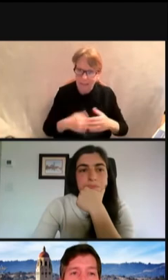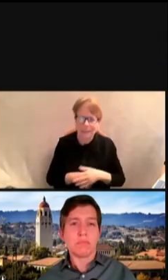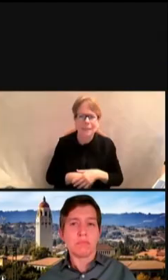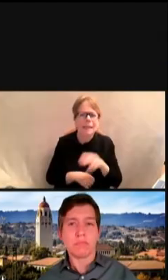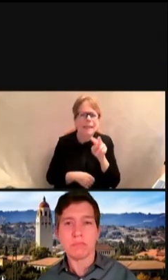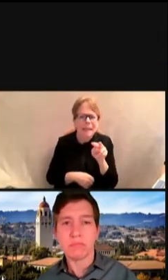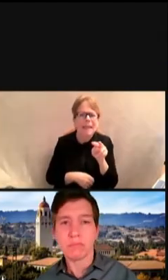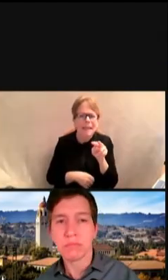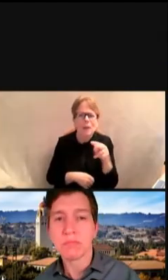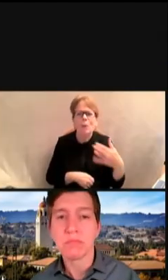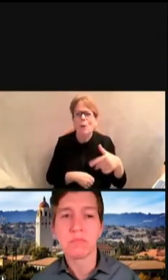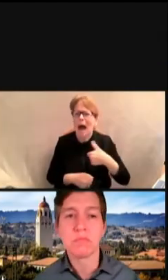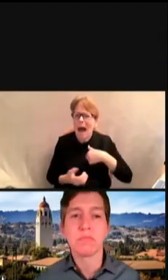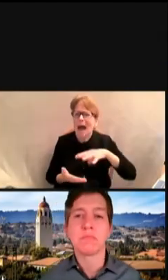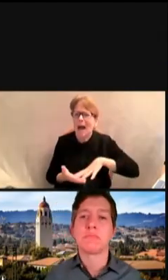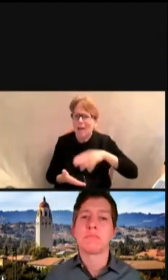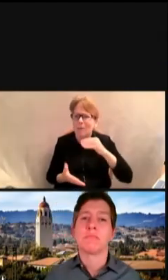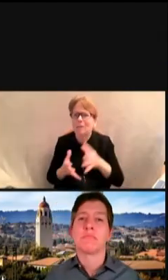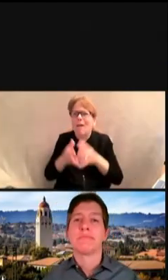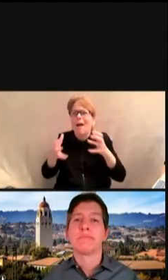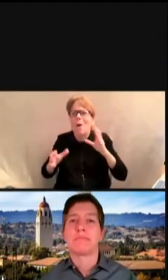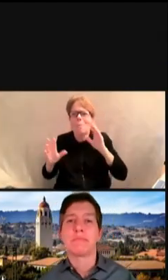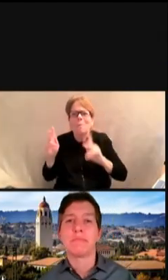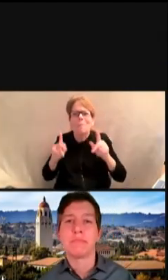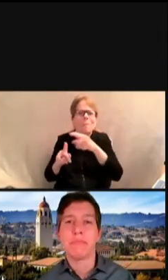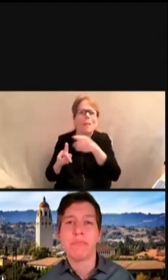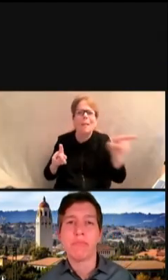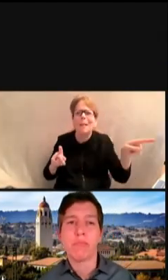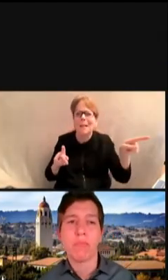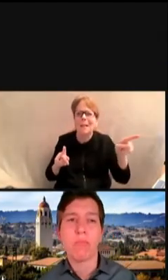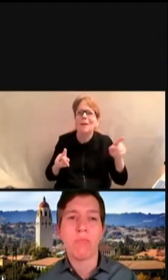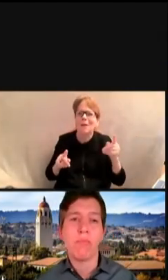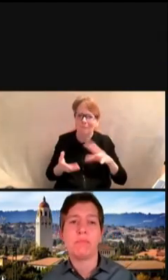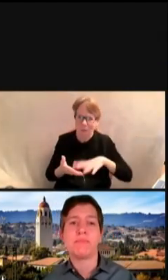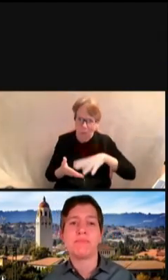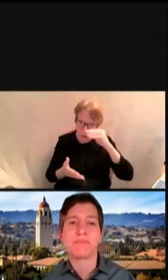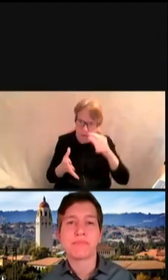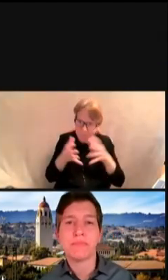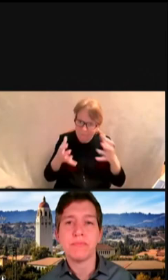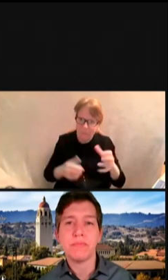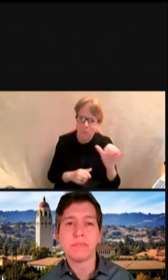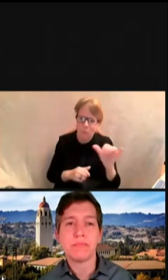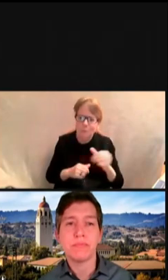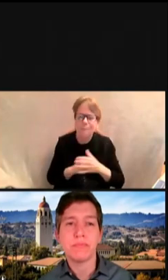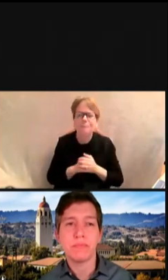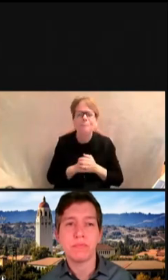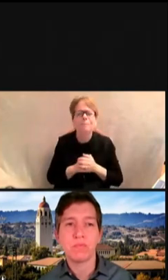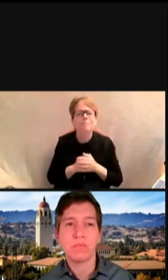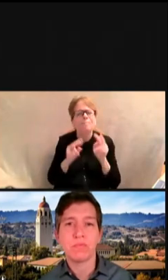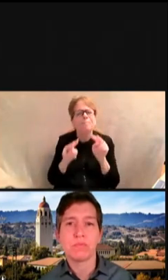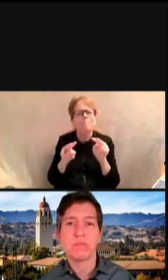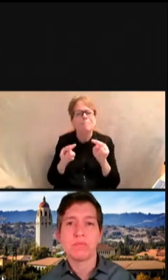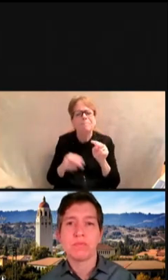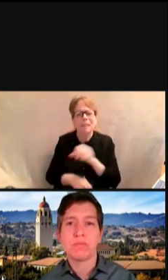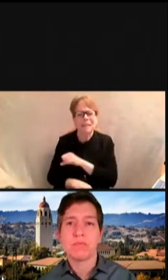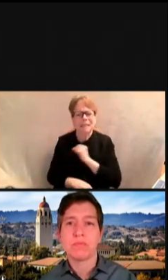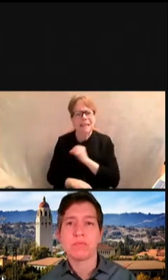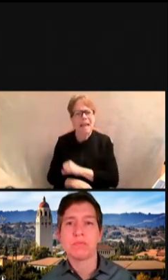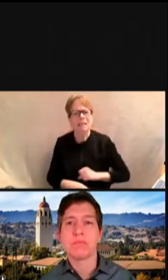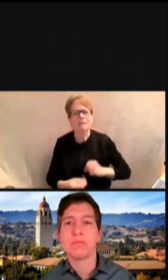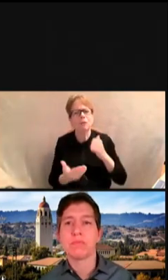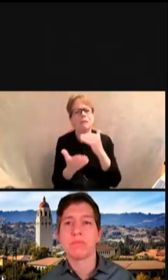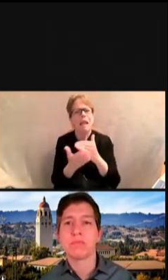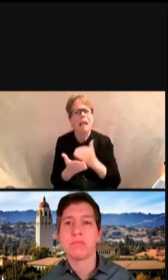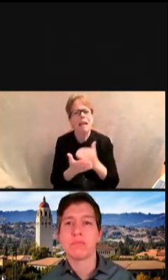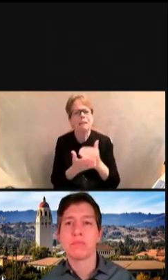hearing that, and I hope many of us in the audience did too. So looking at Stanford's lessons, we also categorized